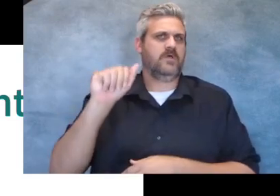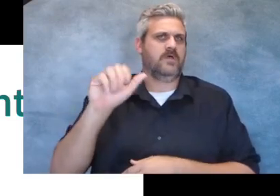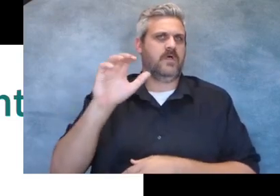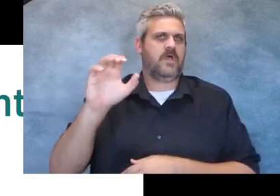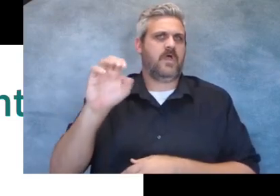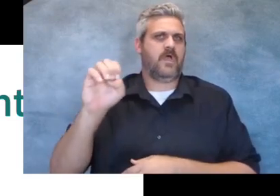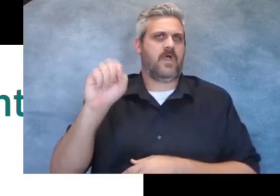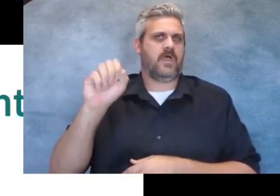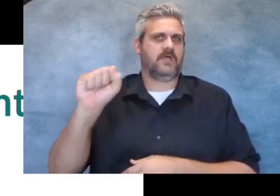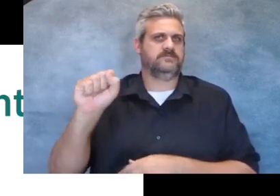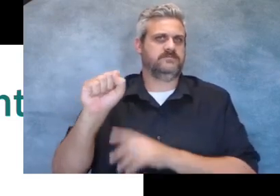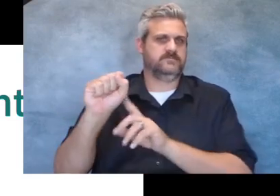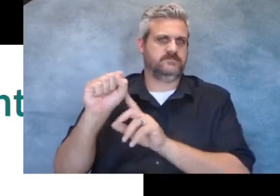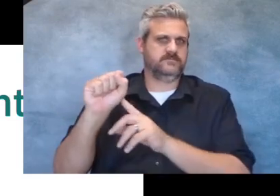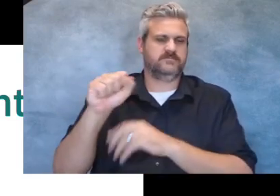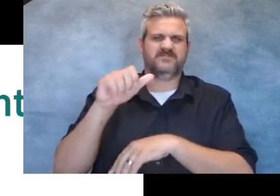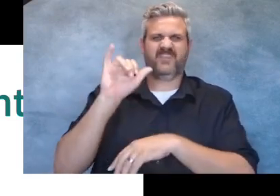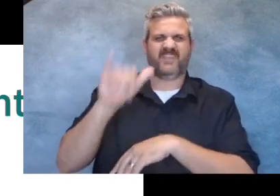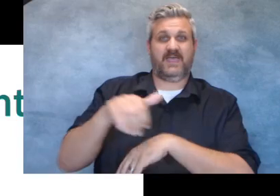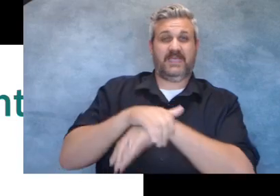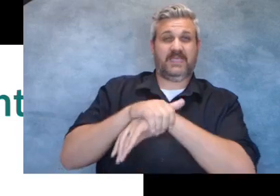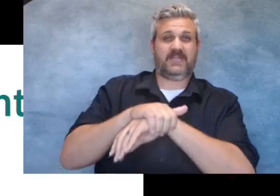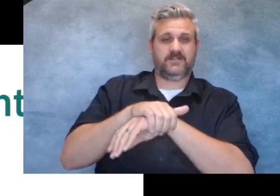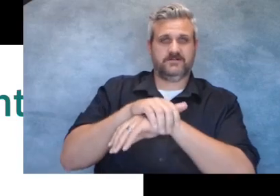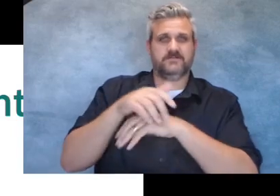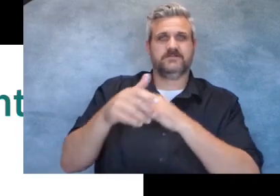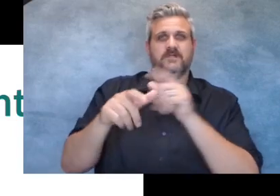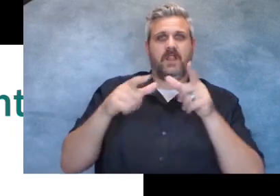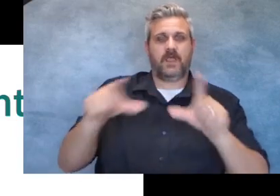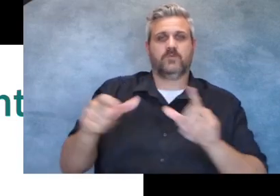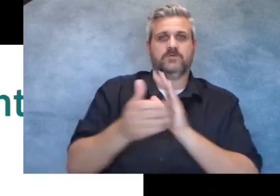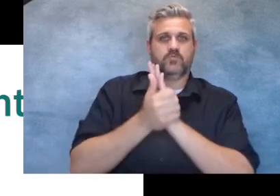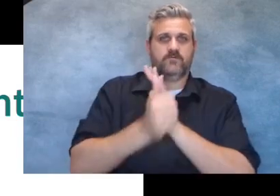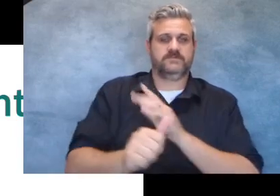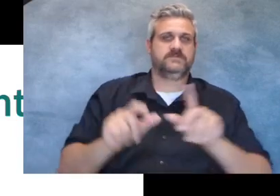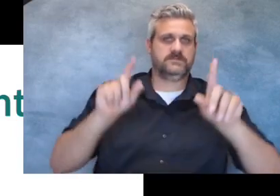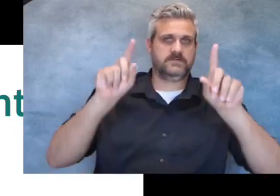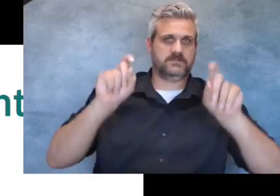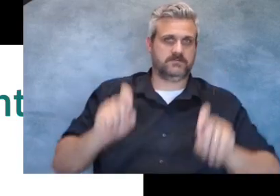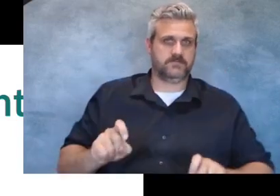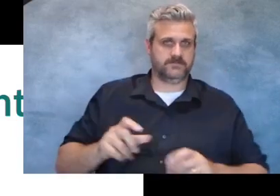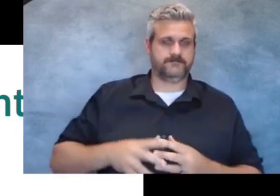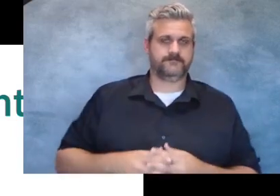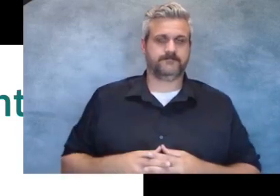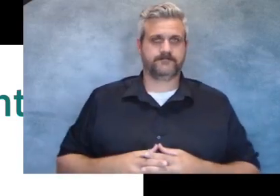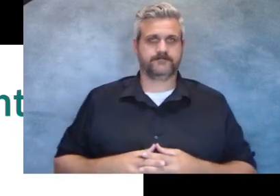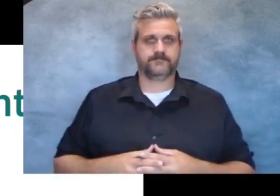access, which is the English Language Proficiency Assessment.